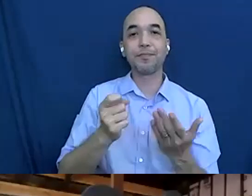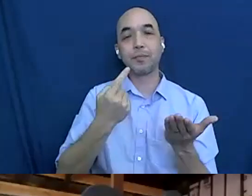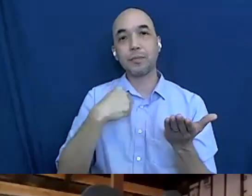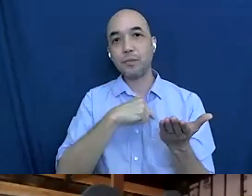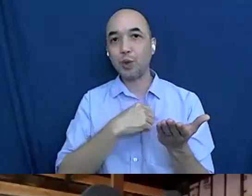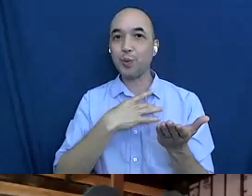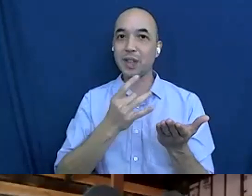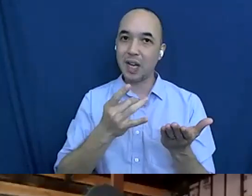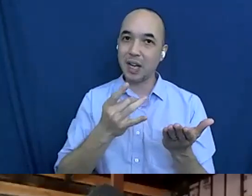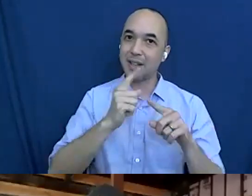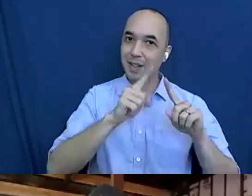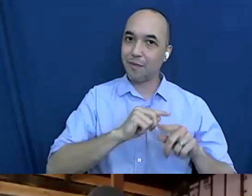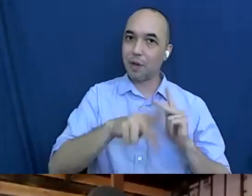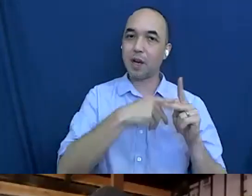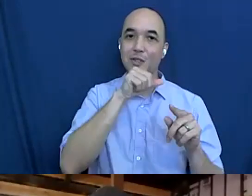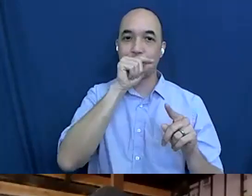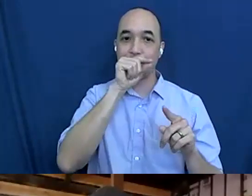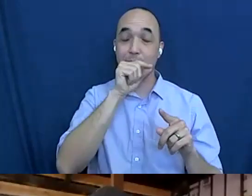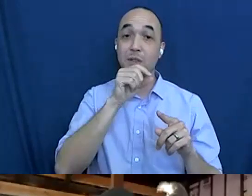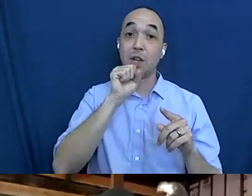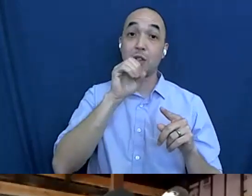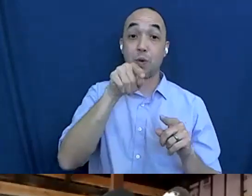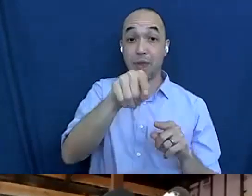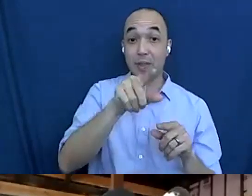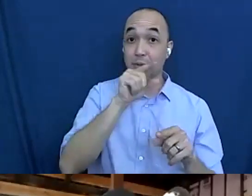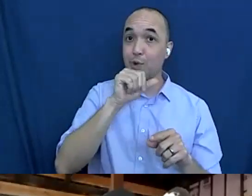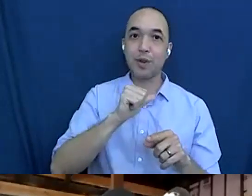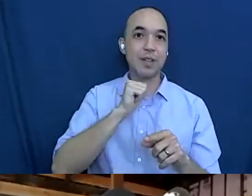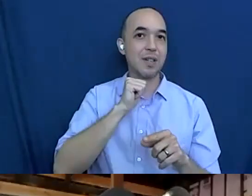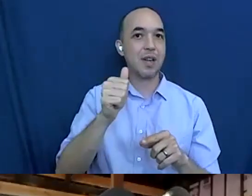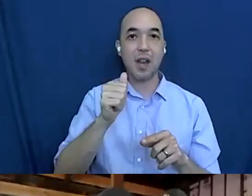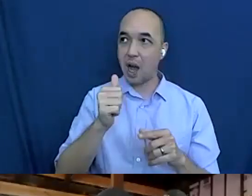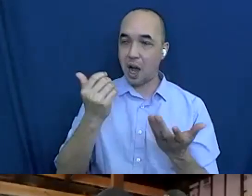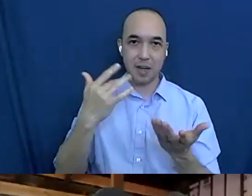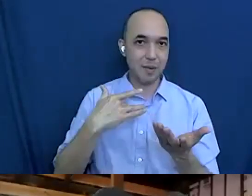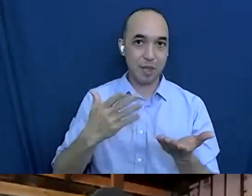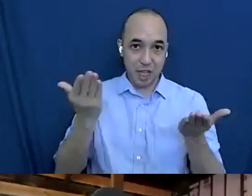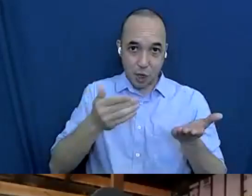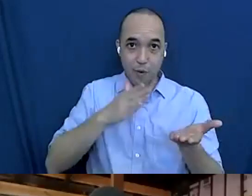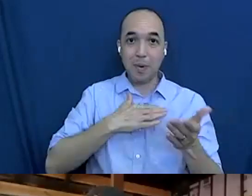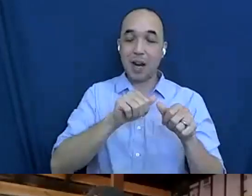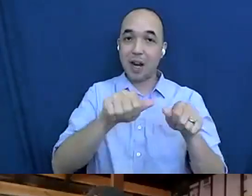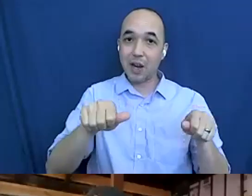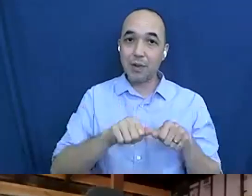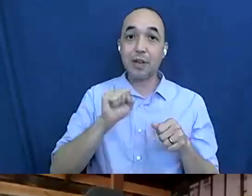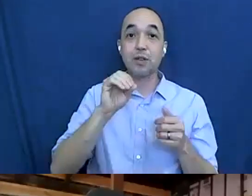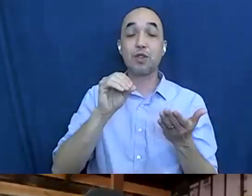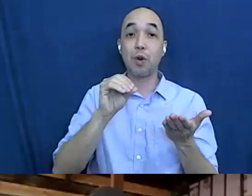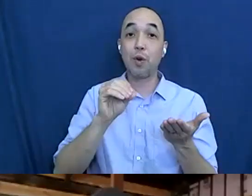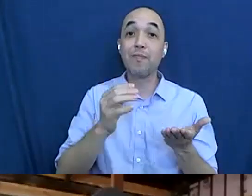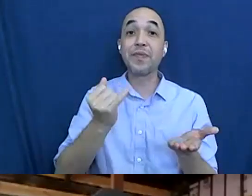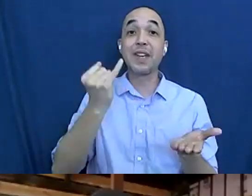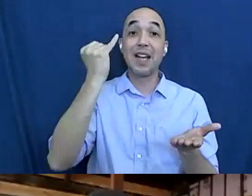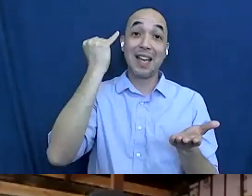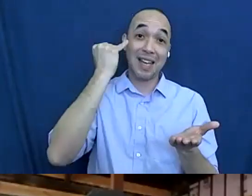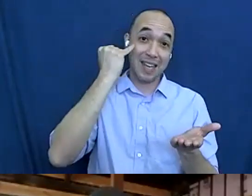different area, this bird is not common here. So if you're a falconer and you want a specific type of bird, then you can have, they're